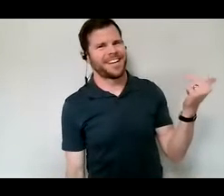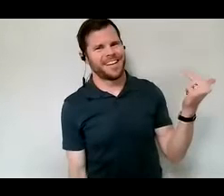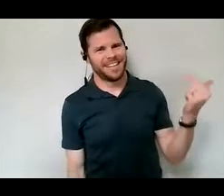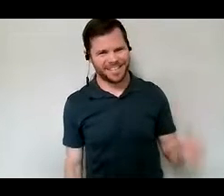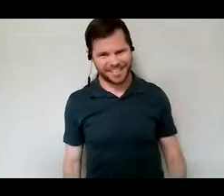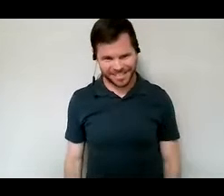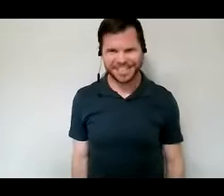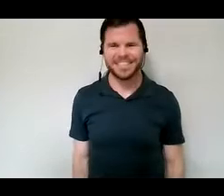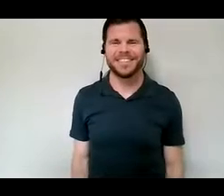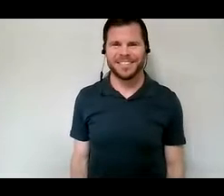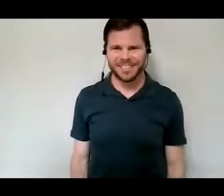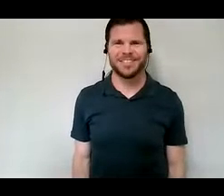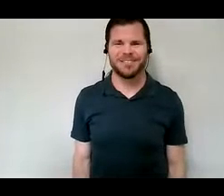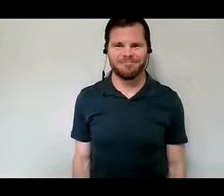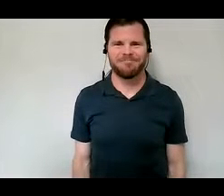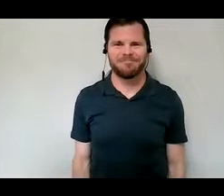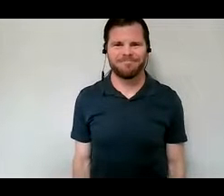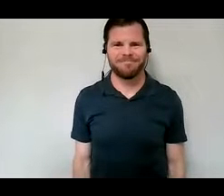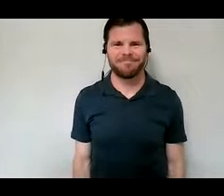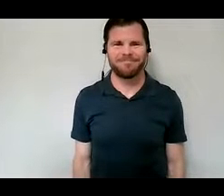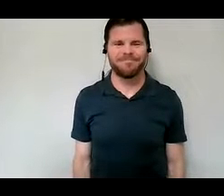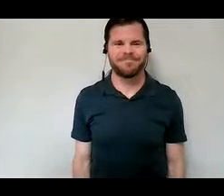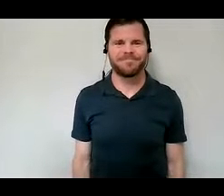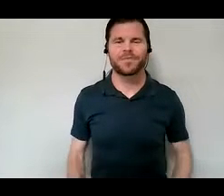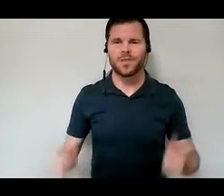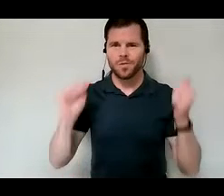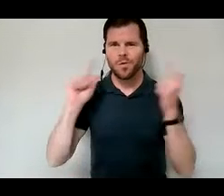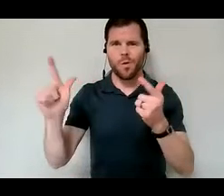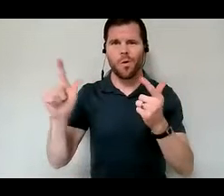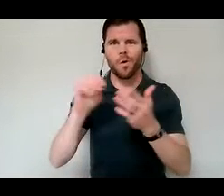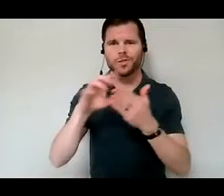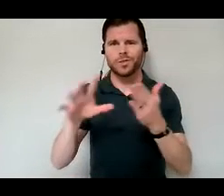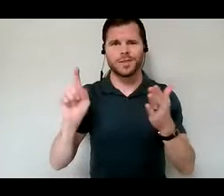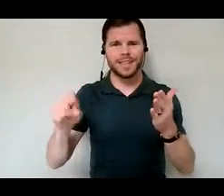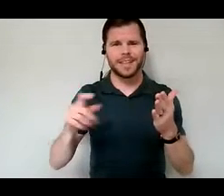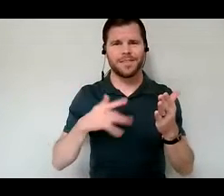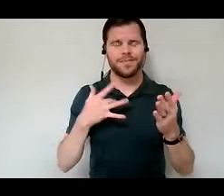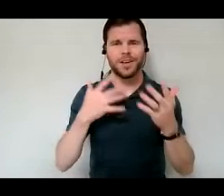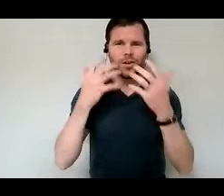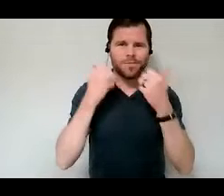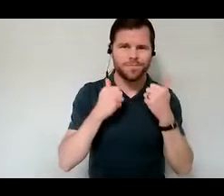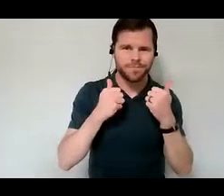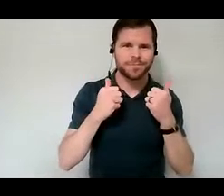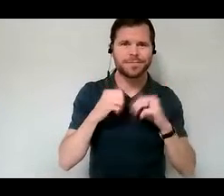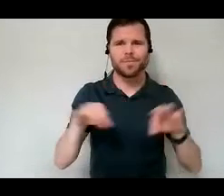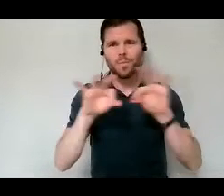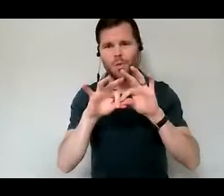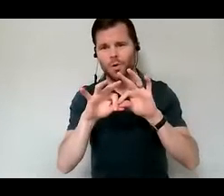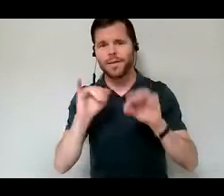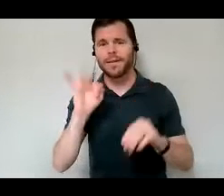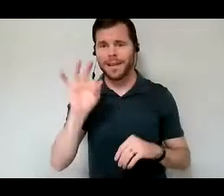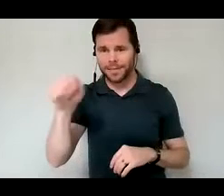And Emily's response was, all students need to feel valued and important. Hopefully, if they feel this, they will help to build a more inclusive